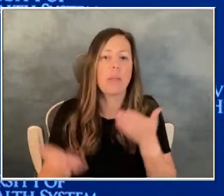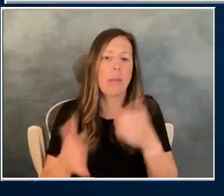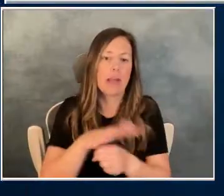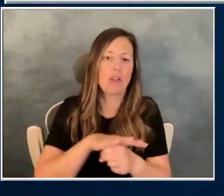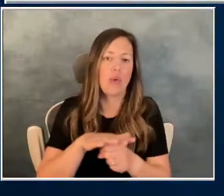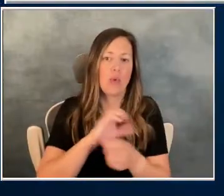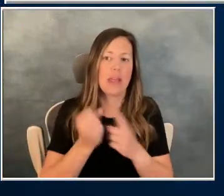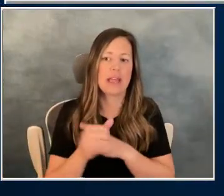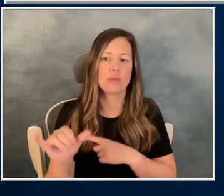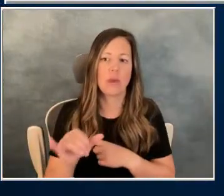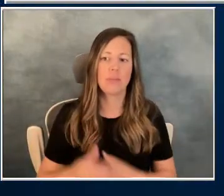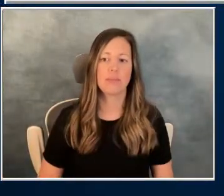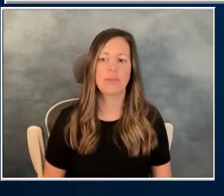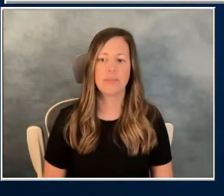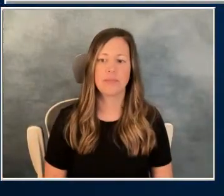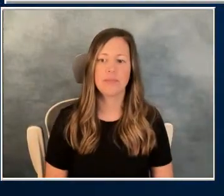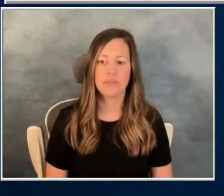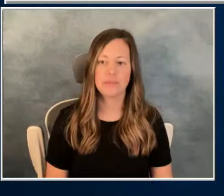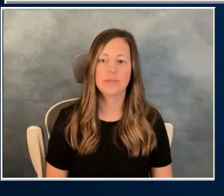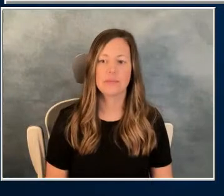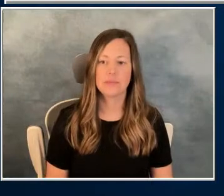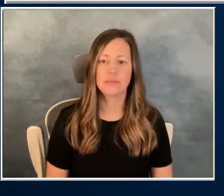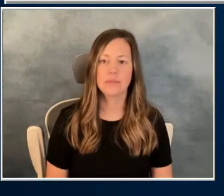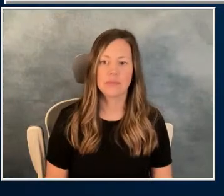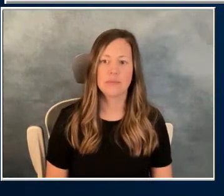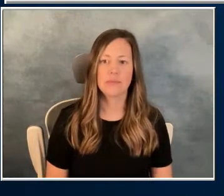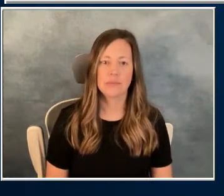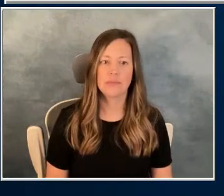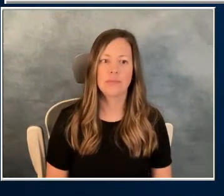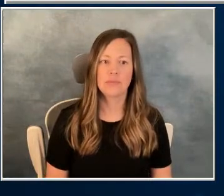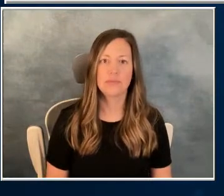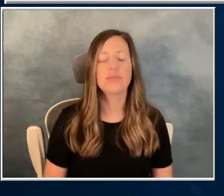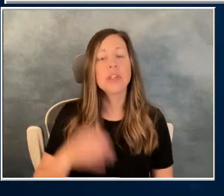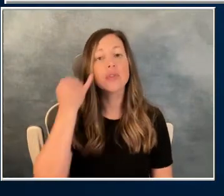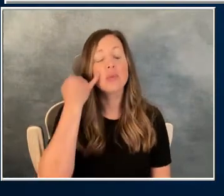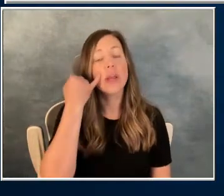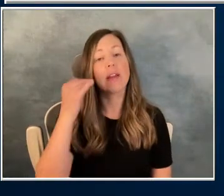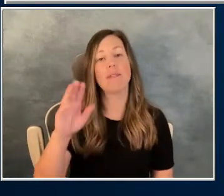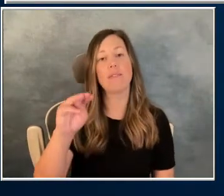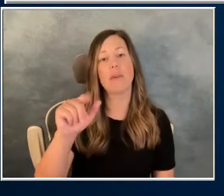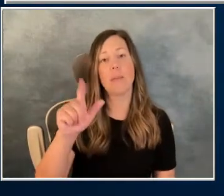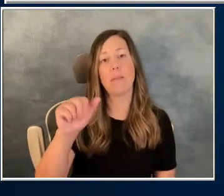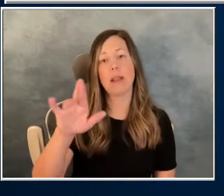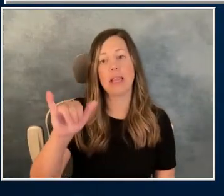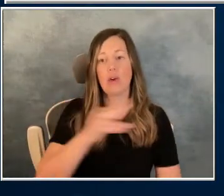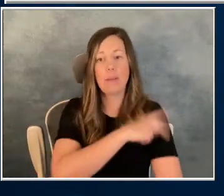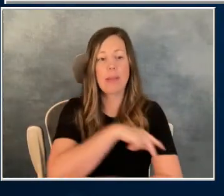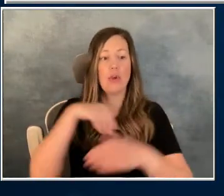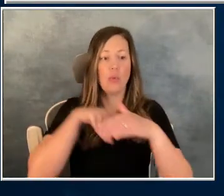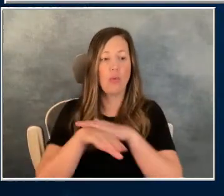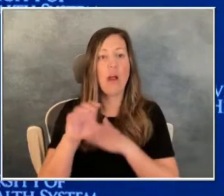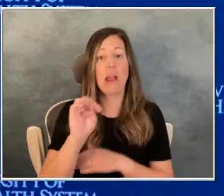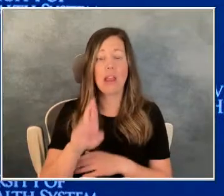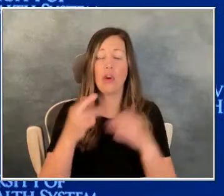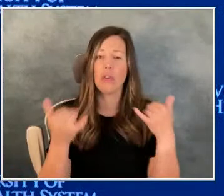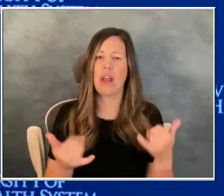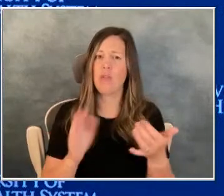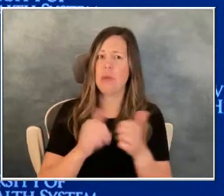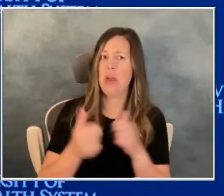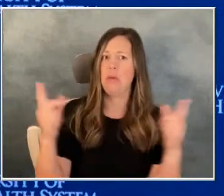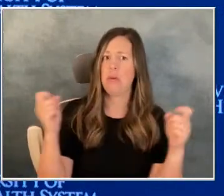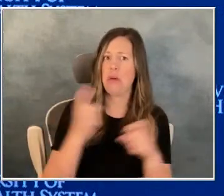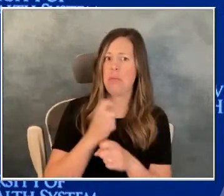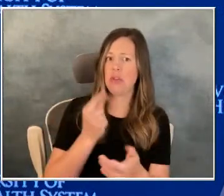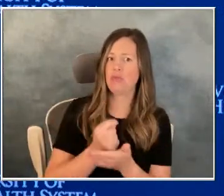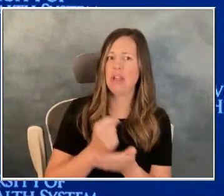complicated or simple is it to treat if a malaria patient walked into our ED right now? Yeah, I mean, it's fairly easy to treat.